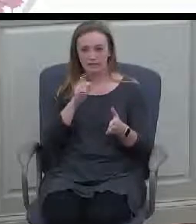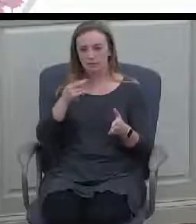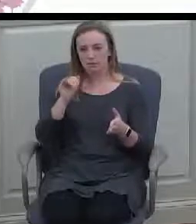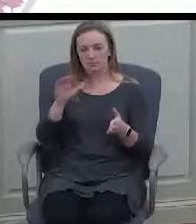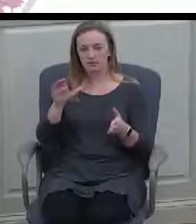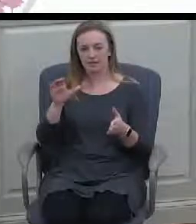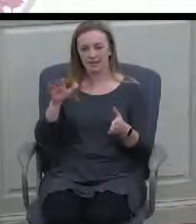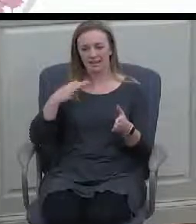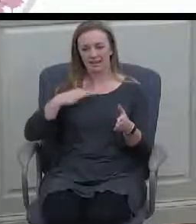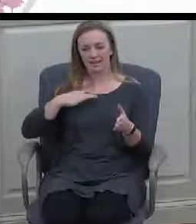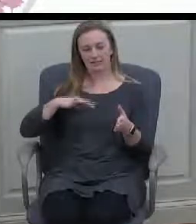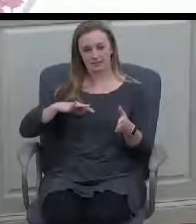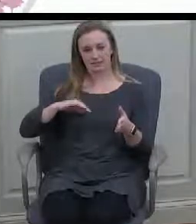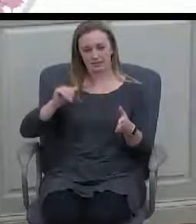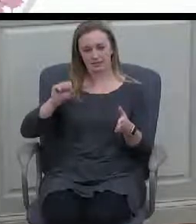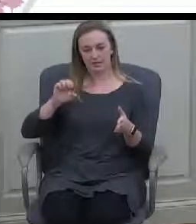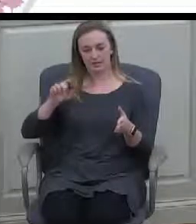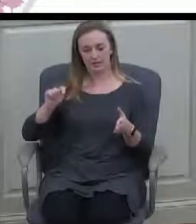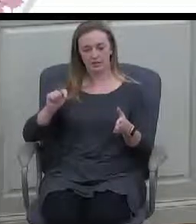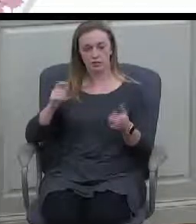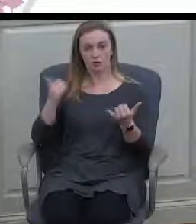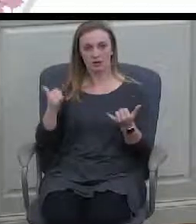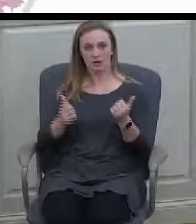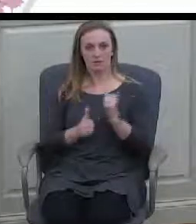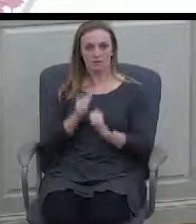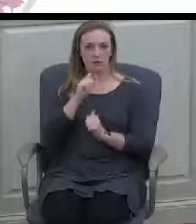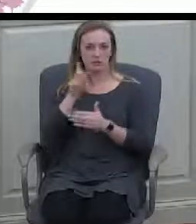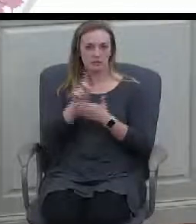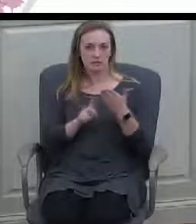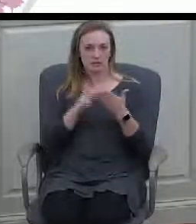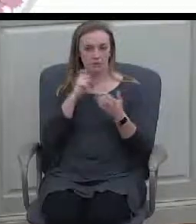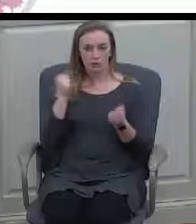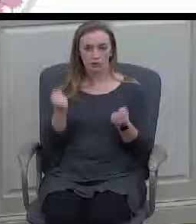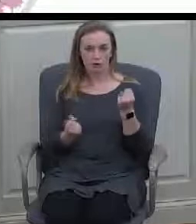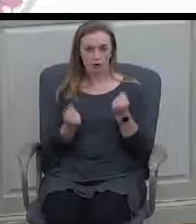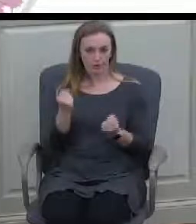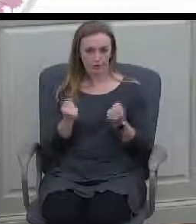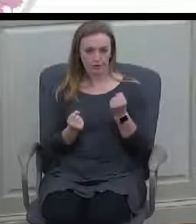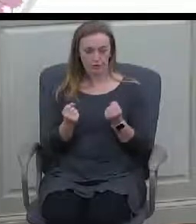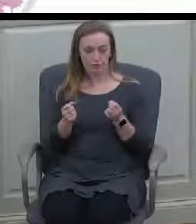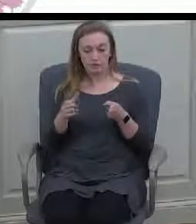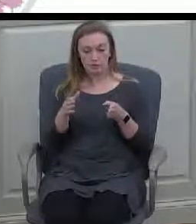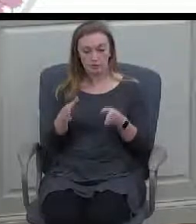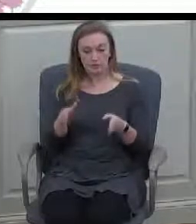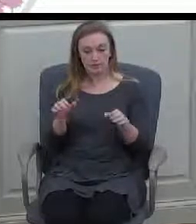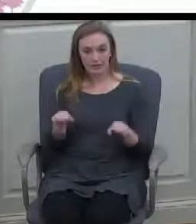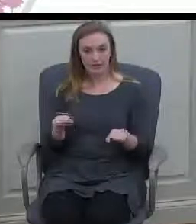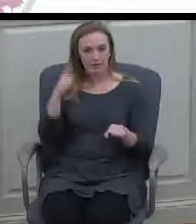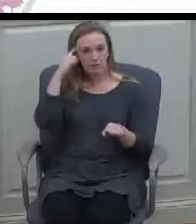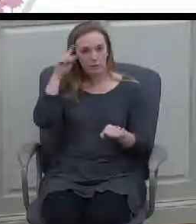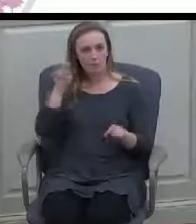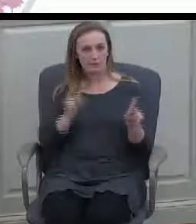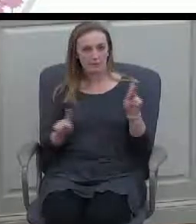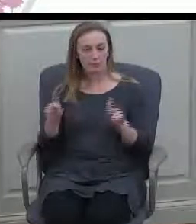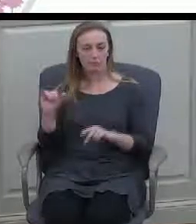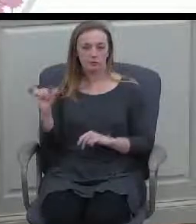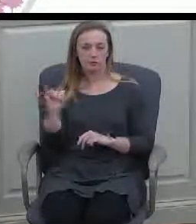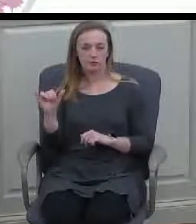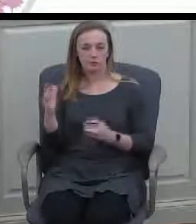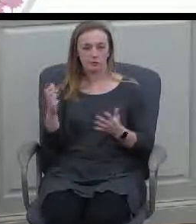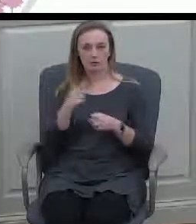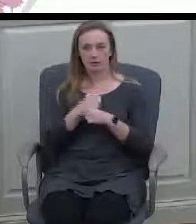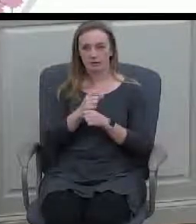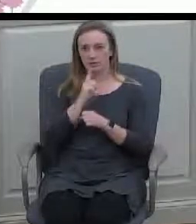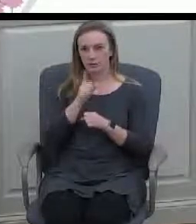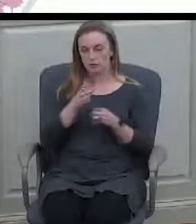is heavily designed for cars. But streets can be for people as well. And so we want to make sure that these